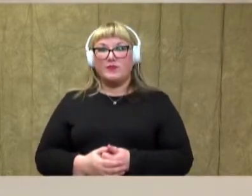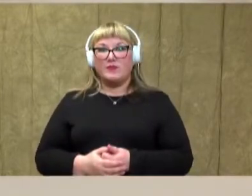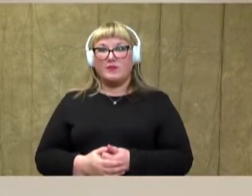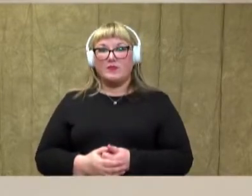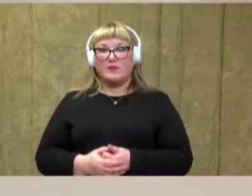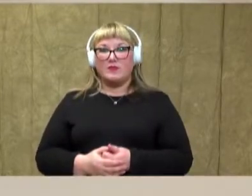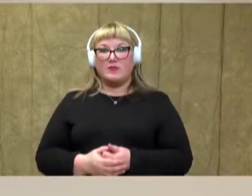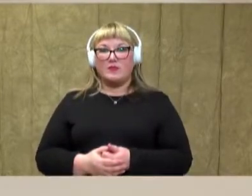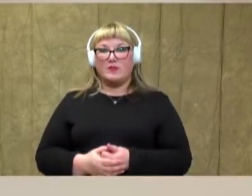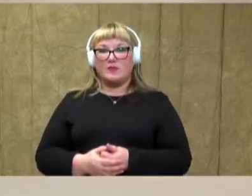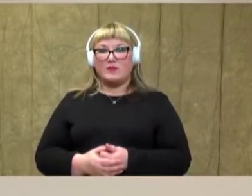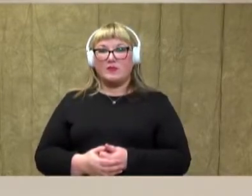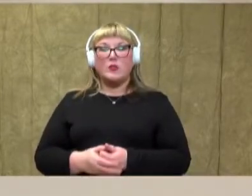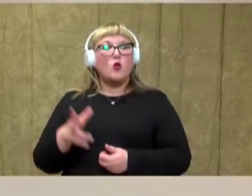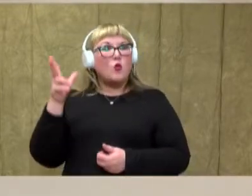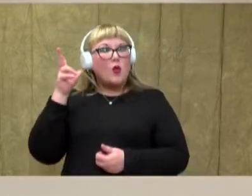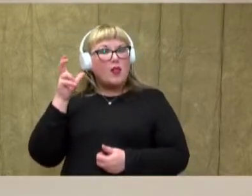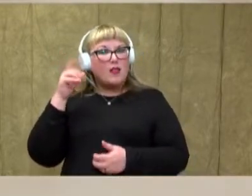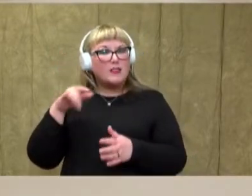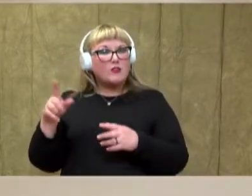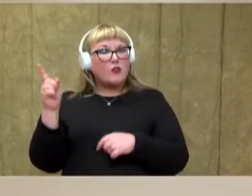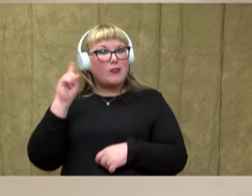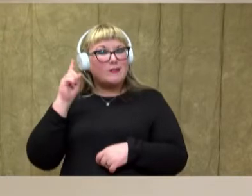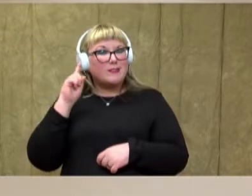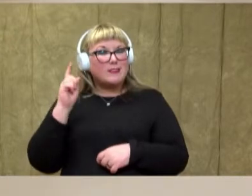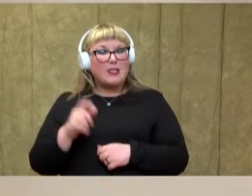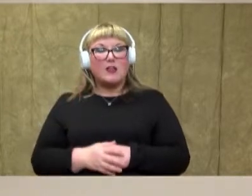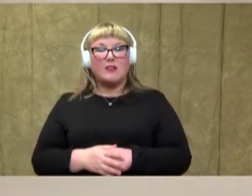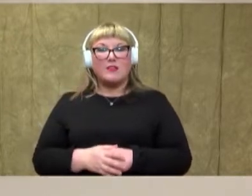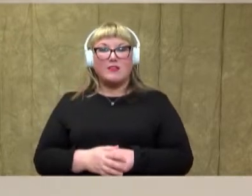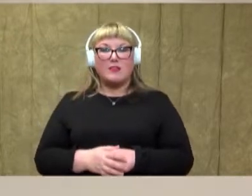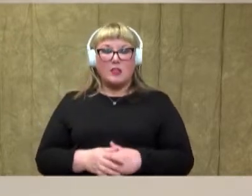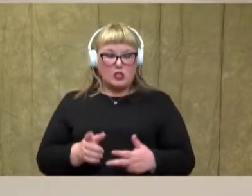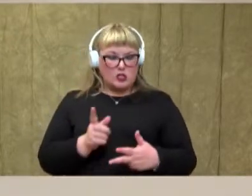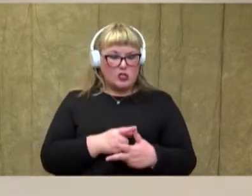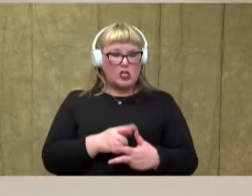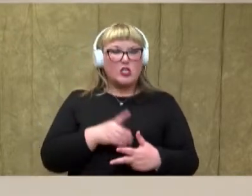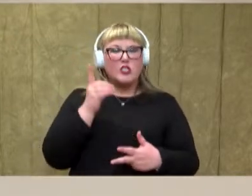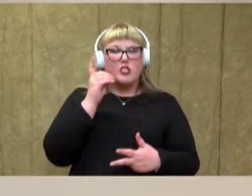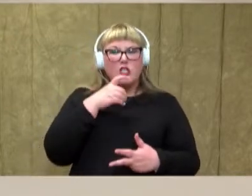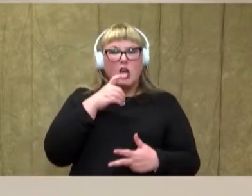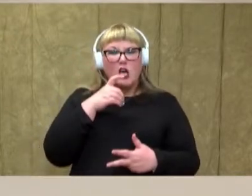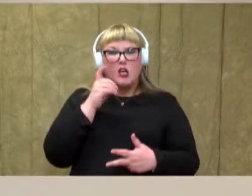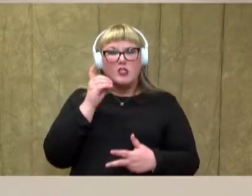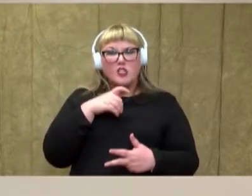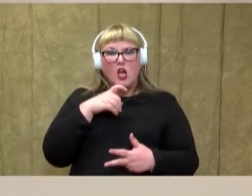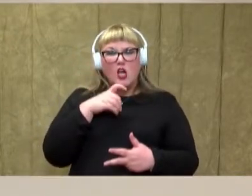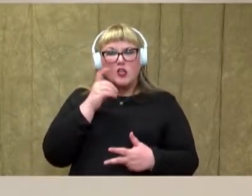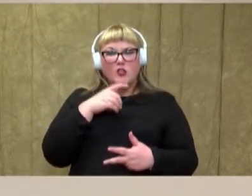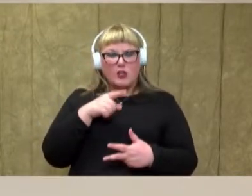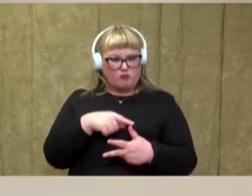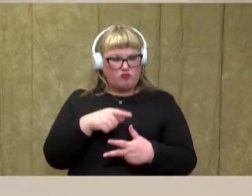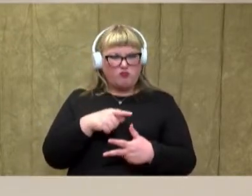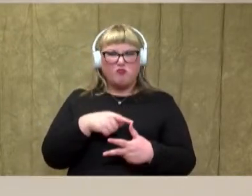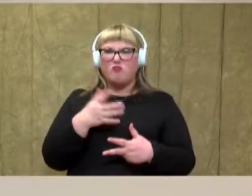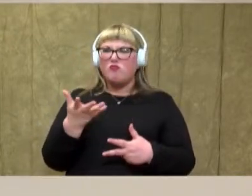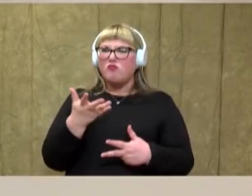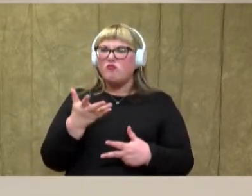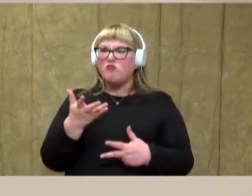Let's listen for all the sounds we hear in dish, d. What letter represents the d